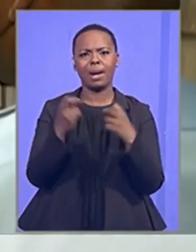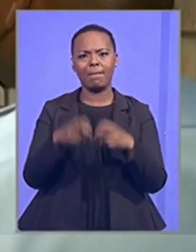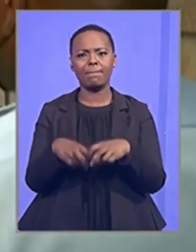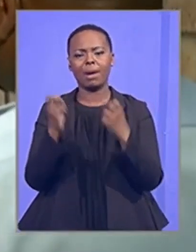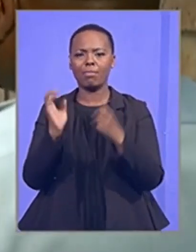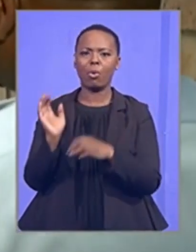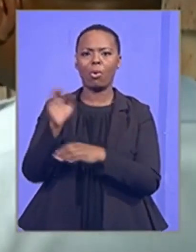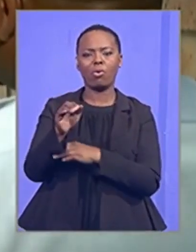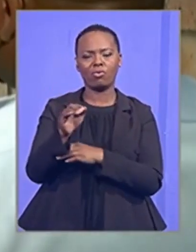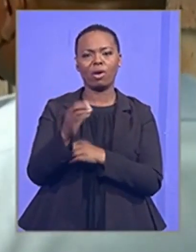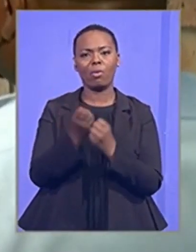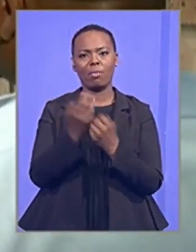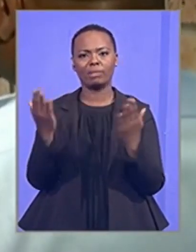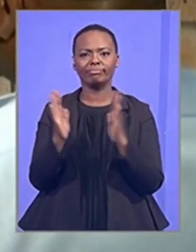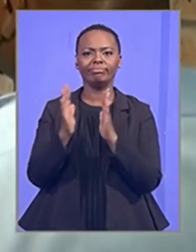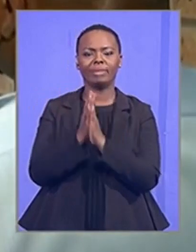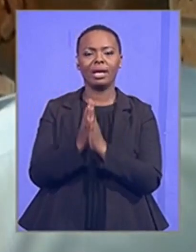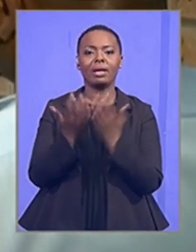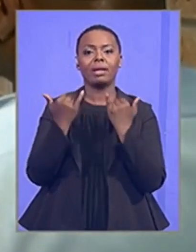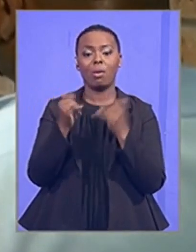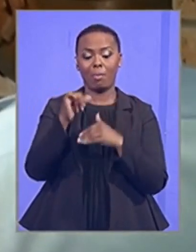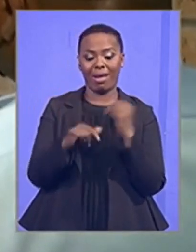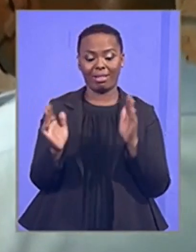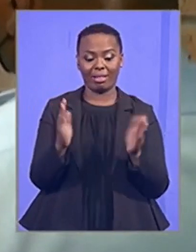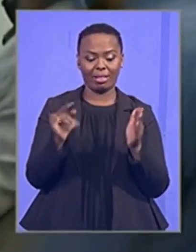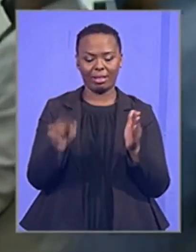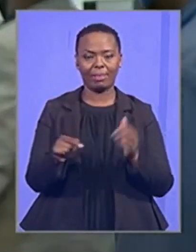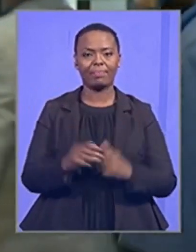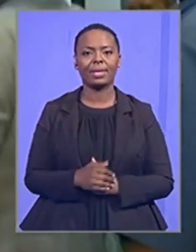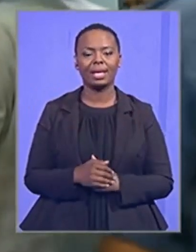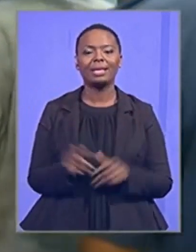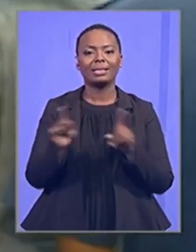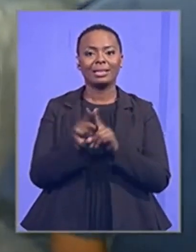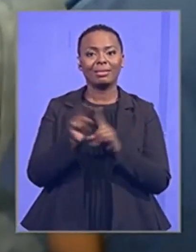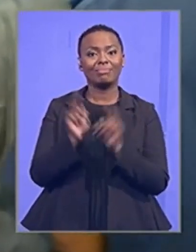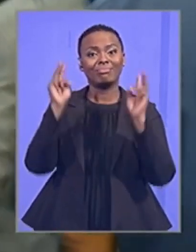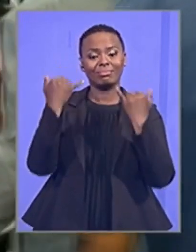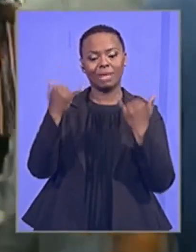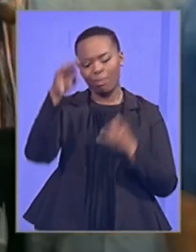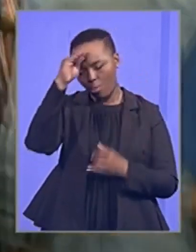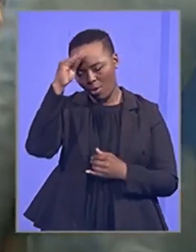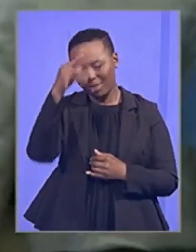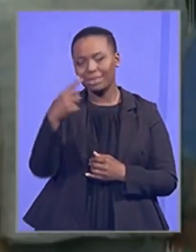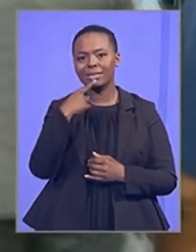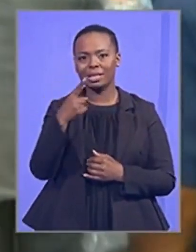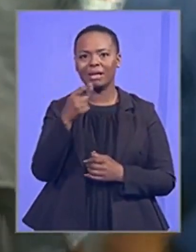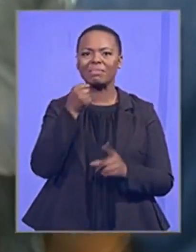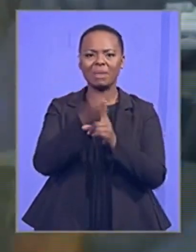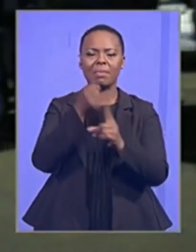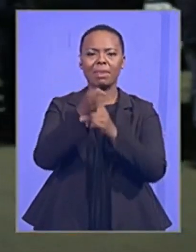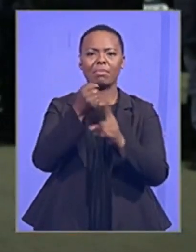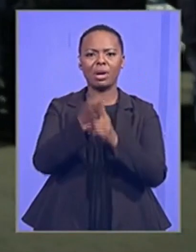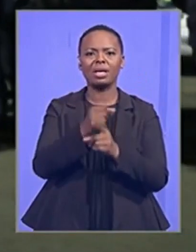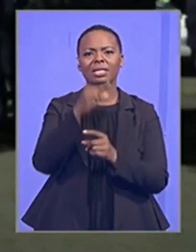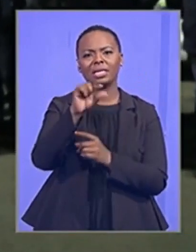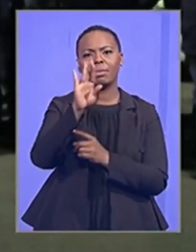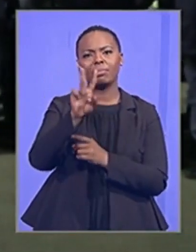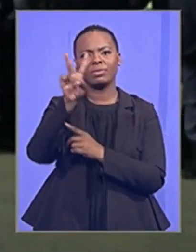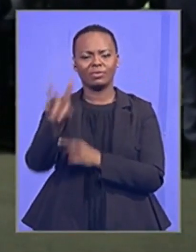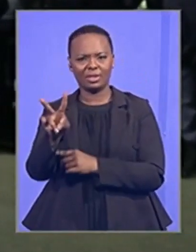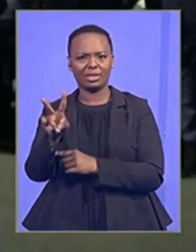dikete le 10 di butswe gareng ga dikgwedi tse. Go ka samagana le seno, sepodisi sa re se tlile go lwantsha tirisodikgoka kgatlhanong